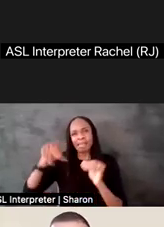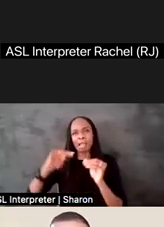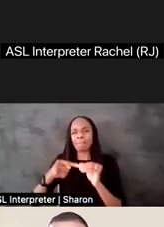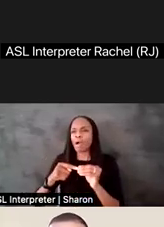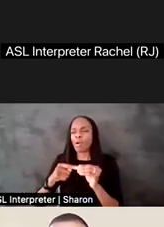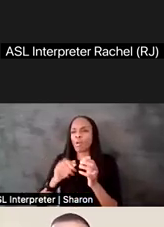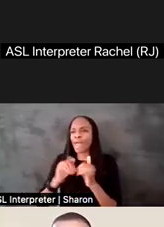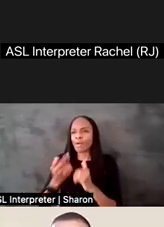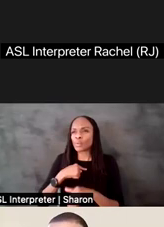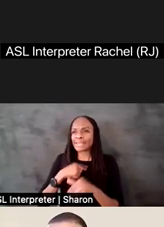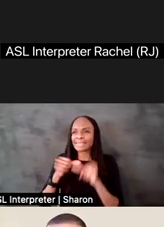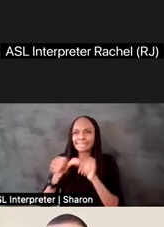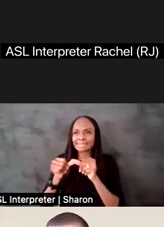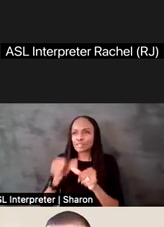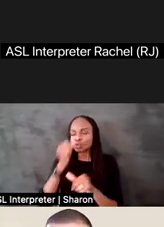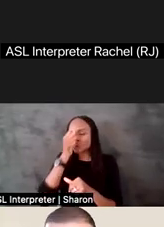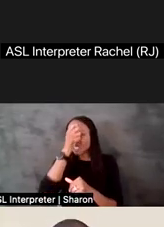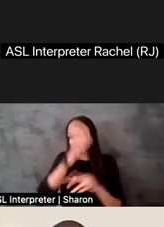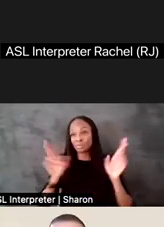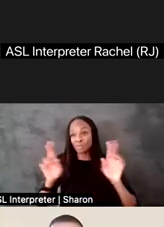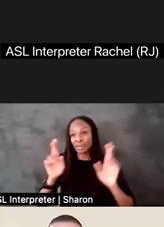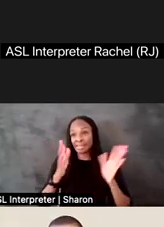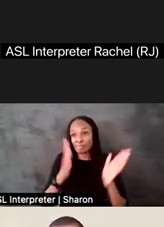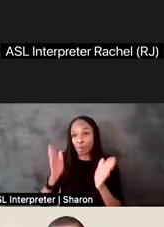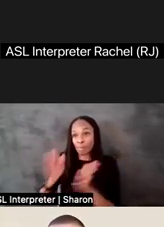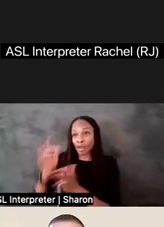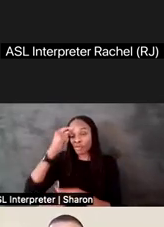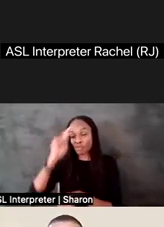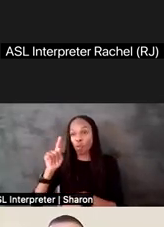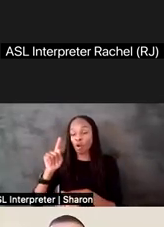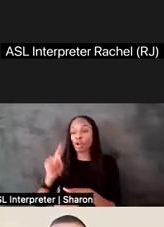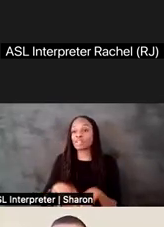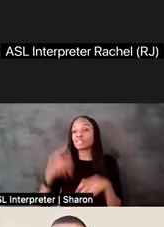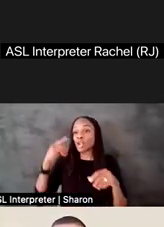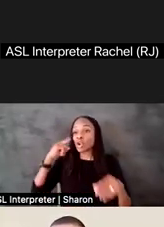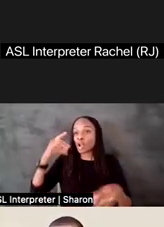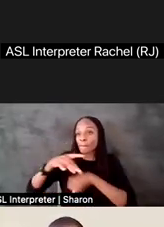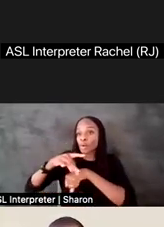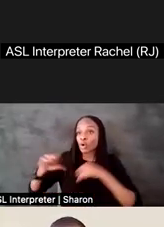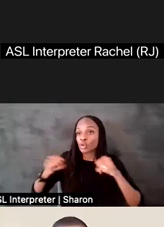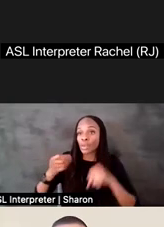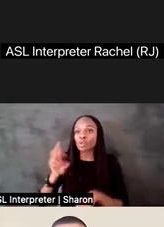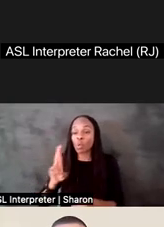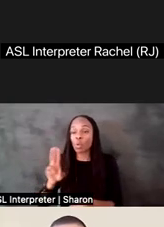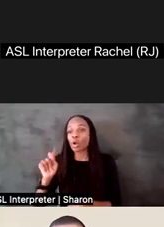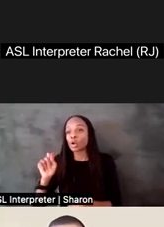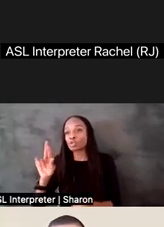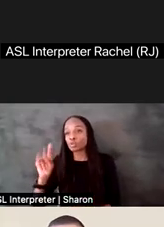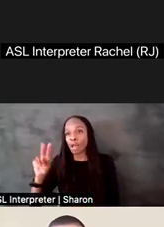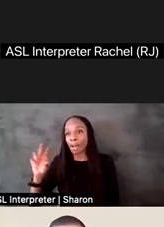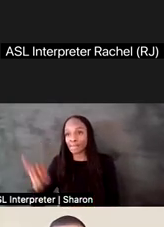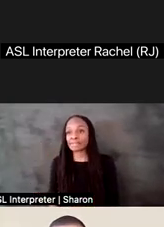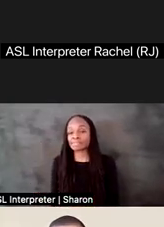prepare for um, earthquakes or tsunamis. So moving on to the